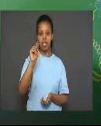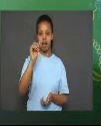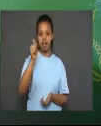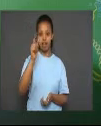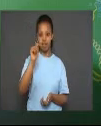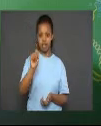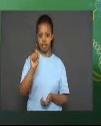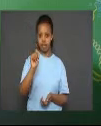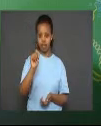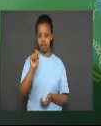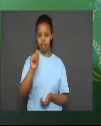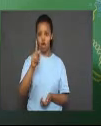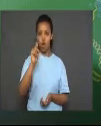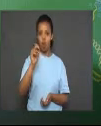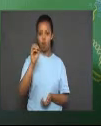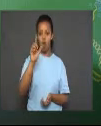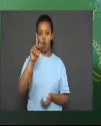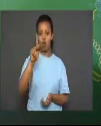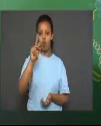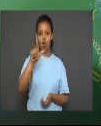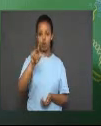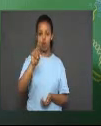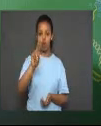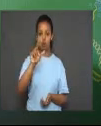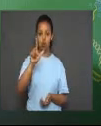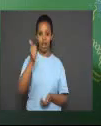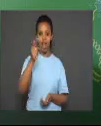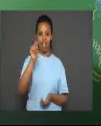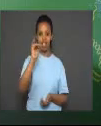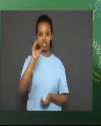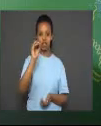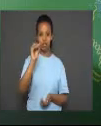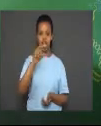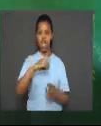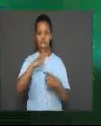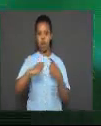population, community, and ecosystem.